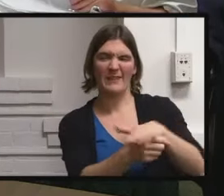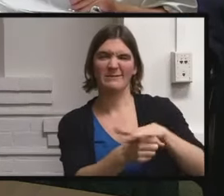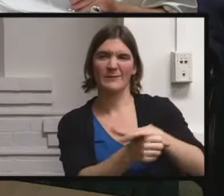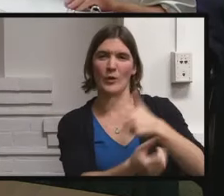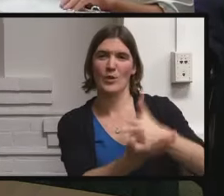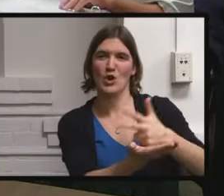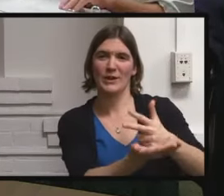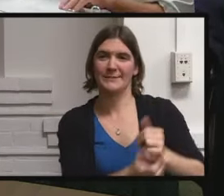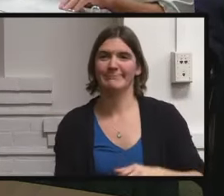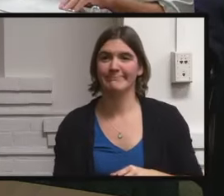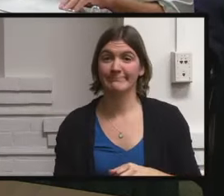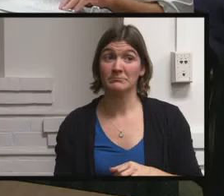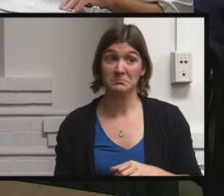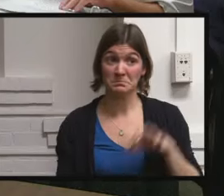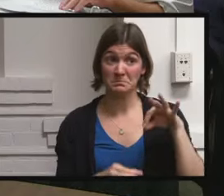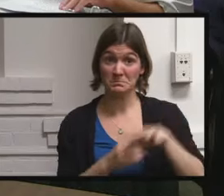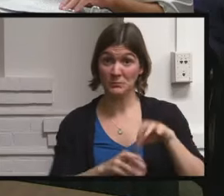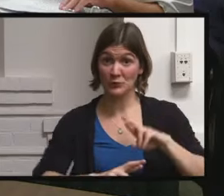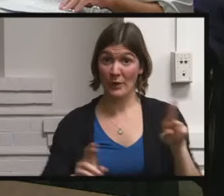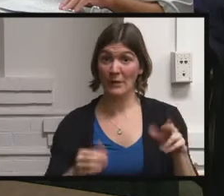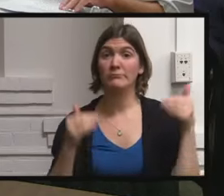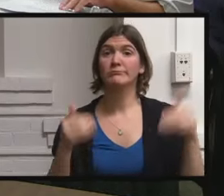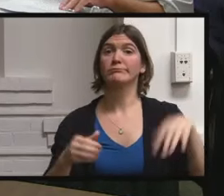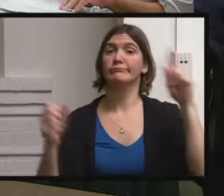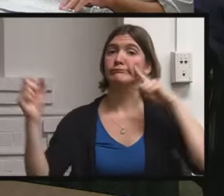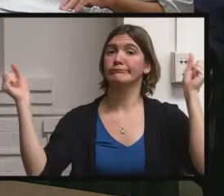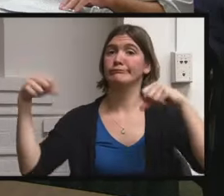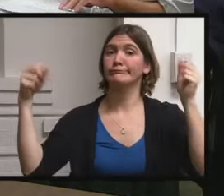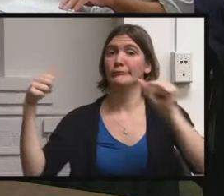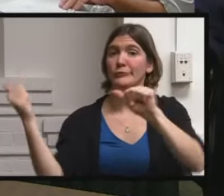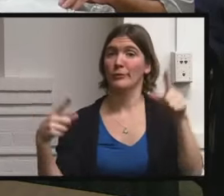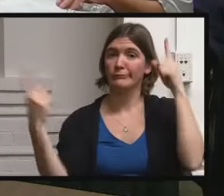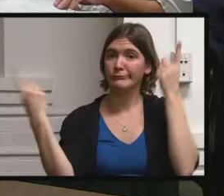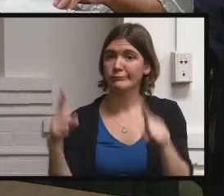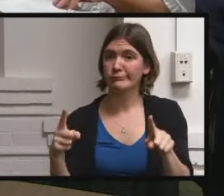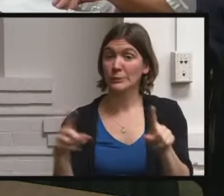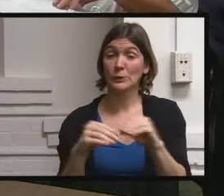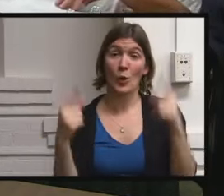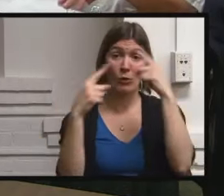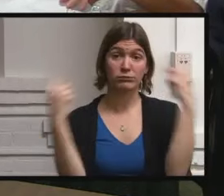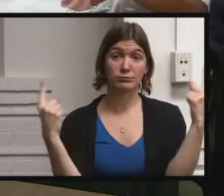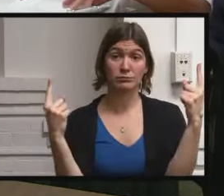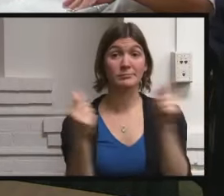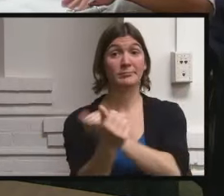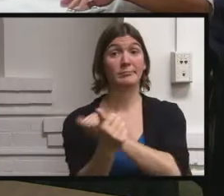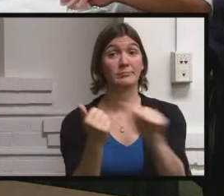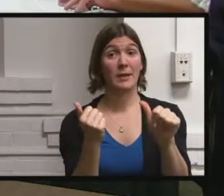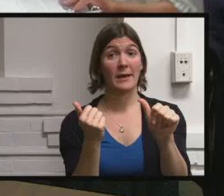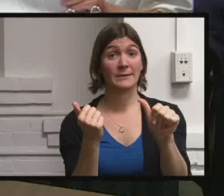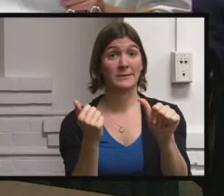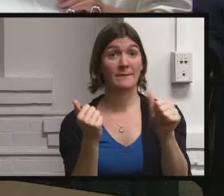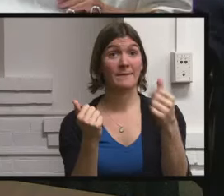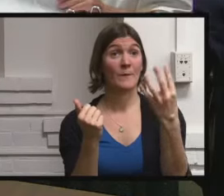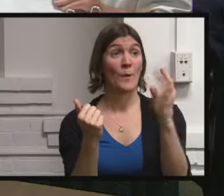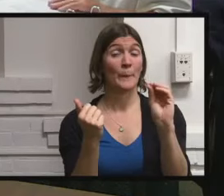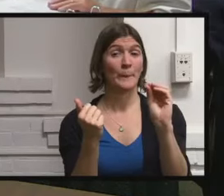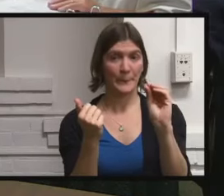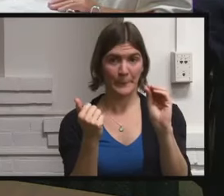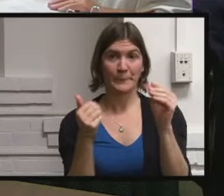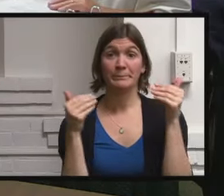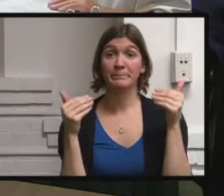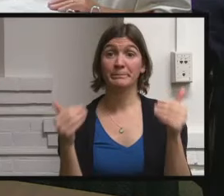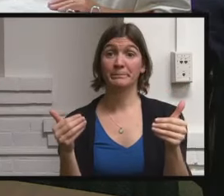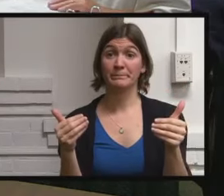discussion? Hearing none, all those in favor, please say aye. Aye. Aye. And we oppose or abstaining? That carries